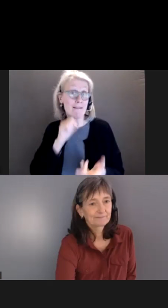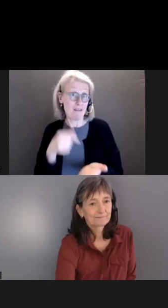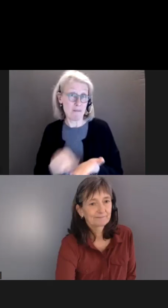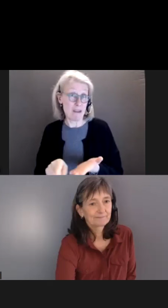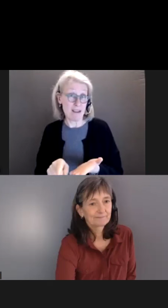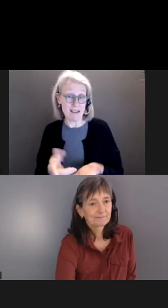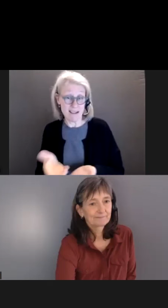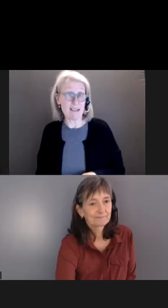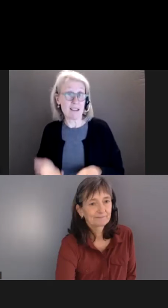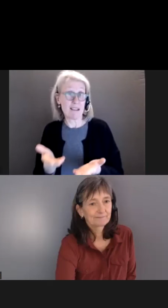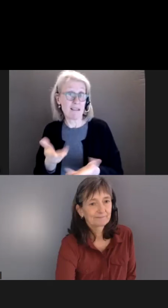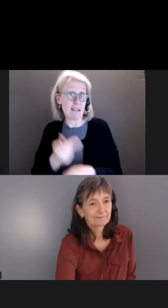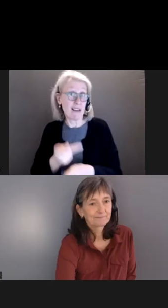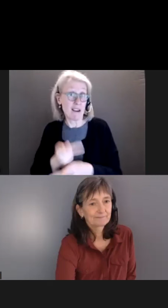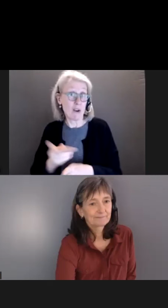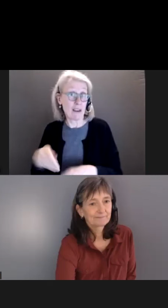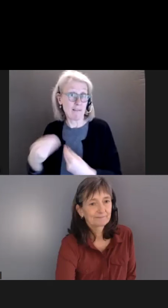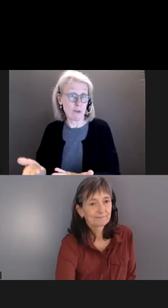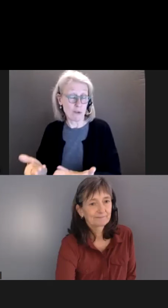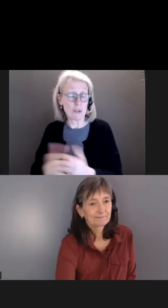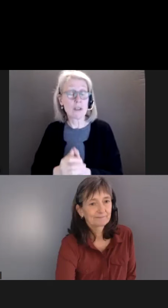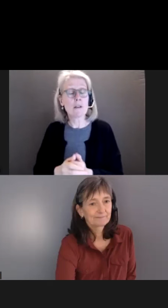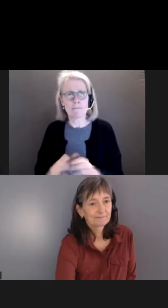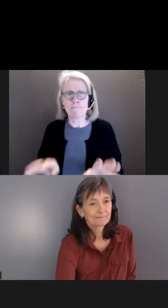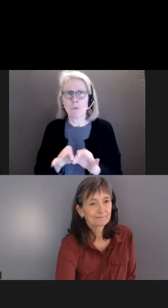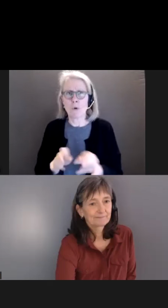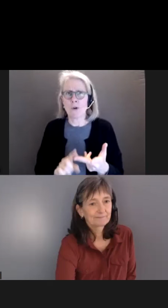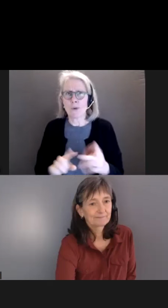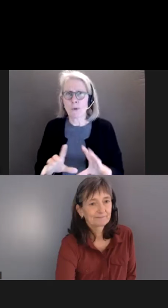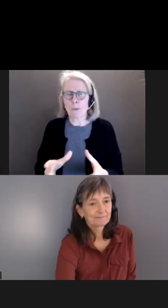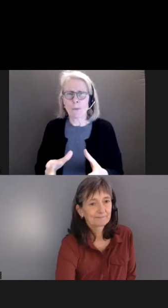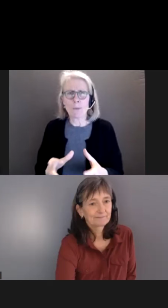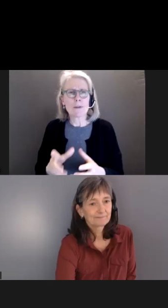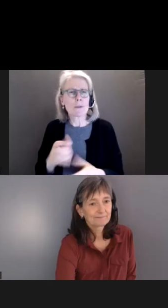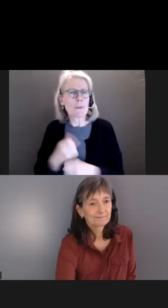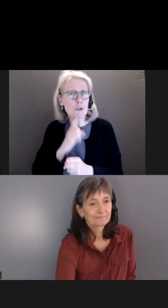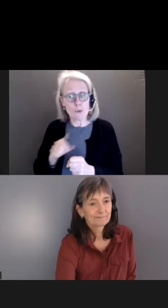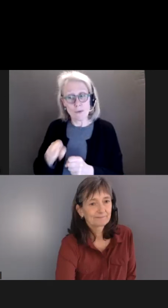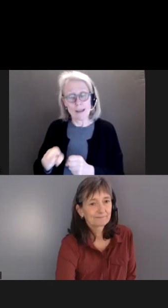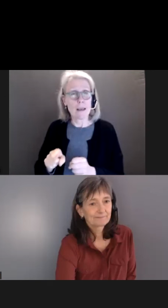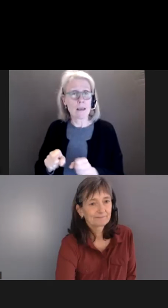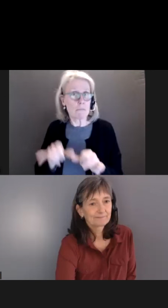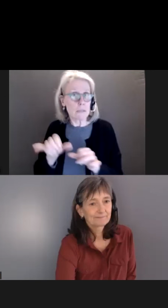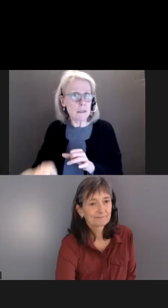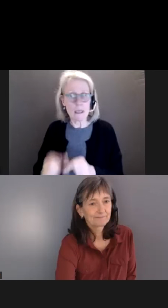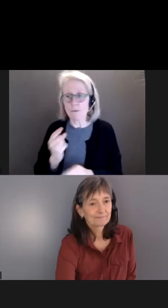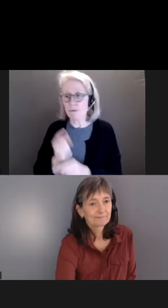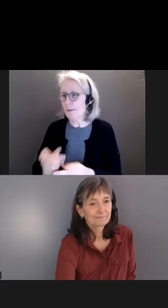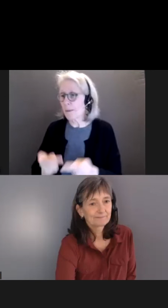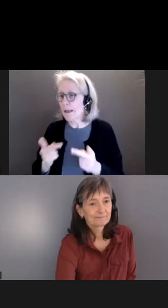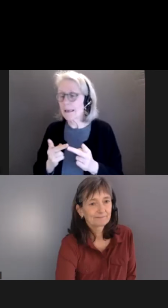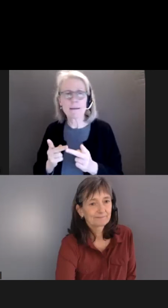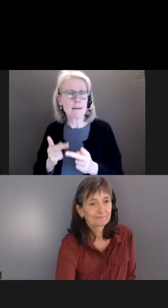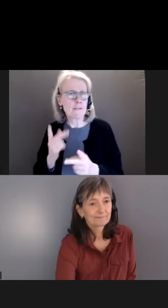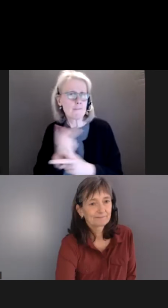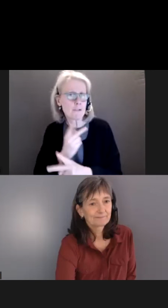essential pieces of this system, and making aging in the right place possible and finding ways to strengthen and support these